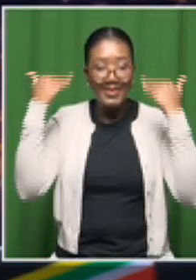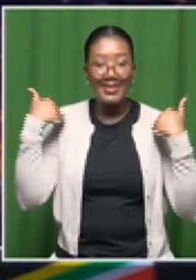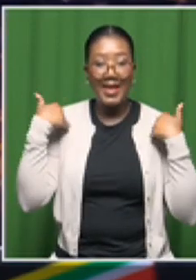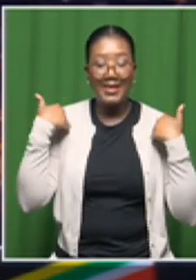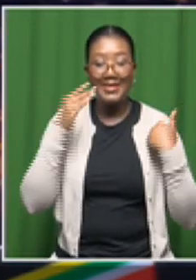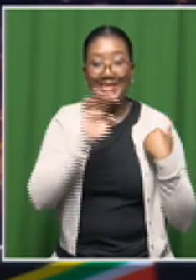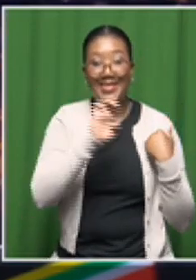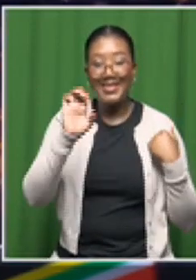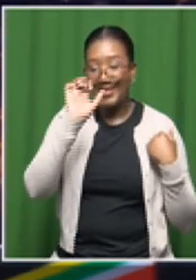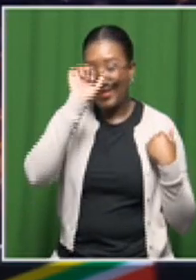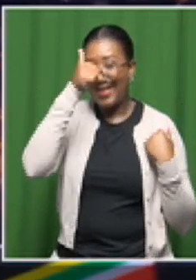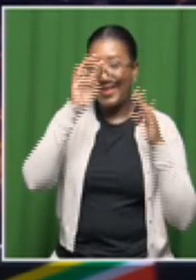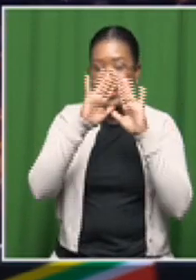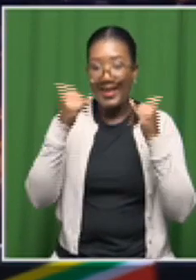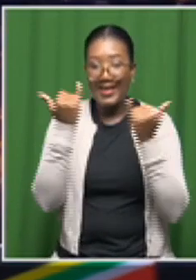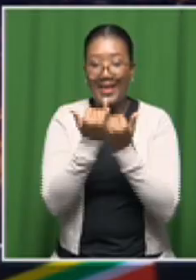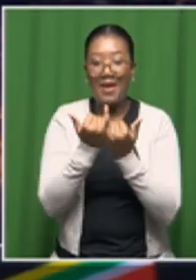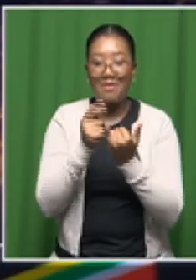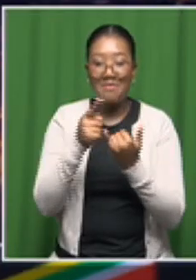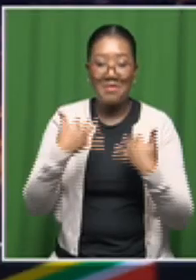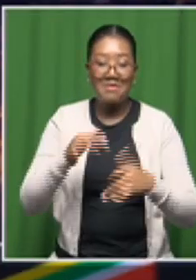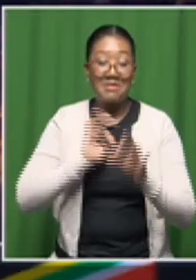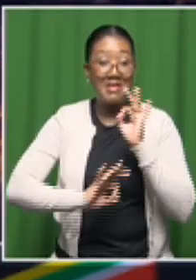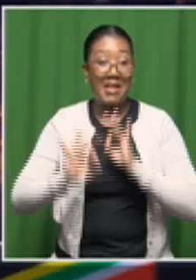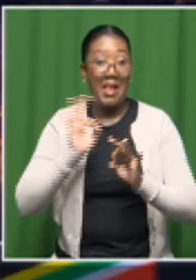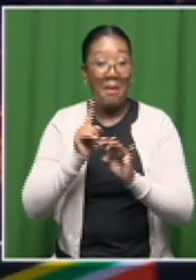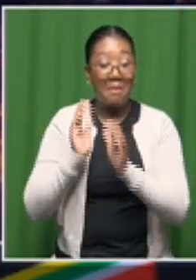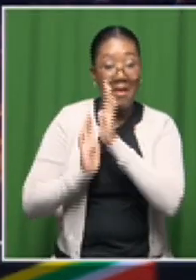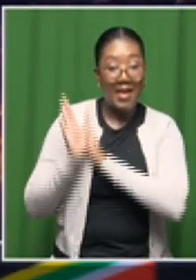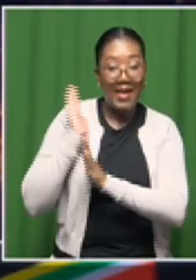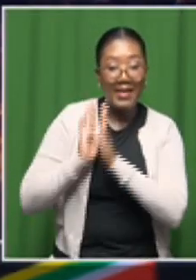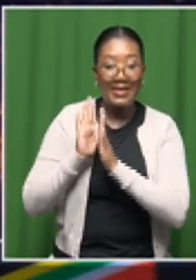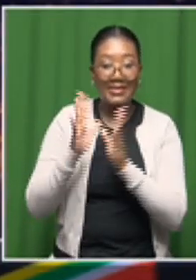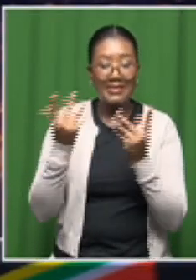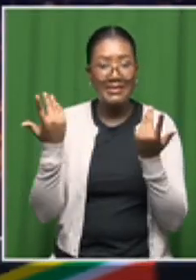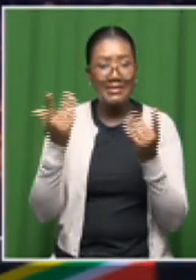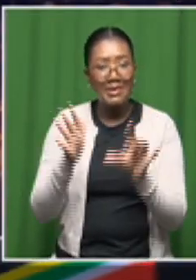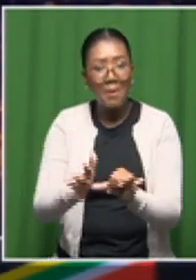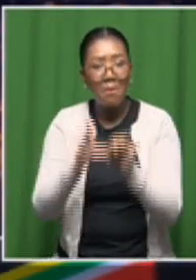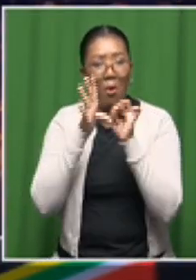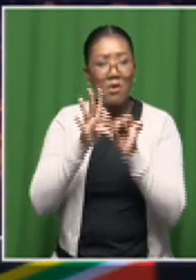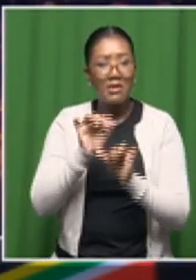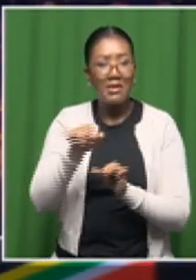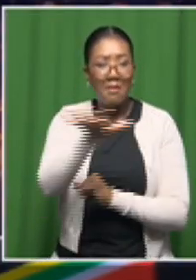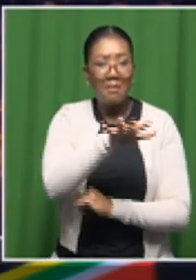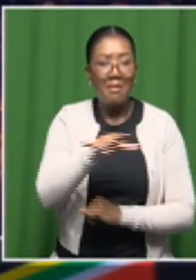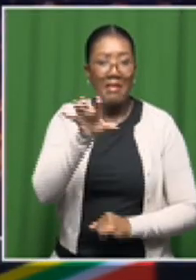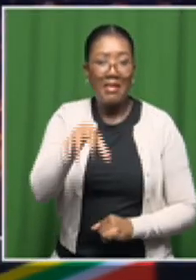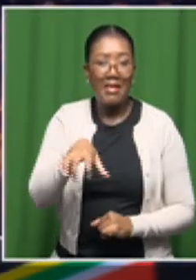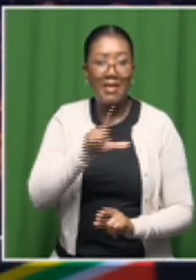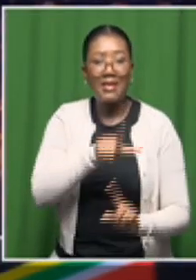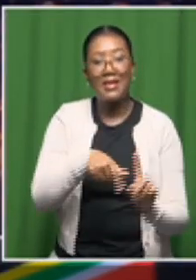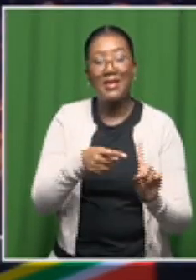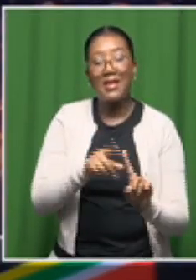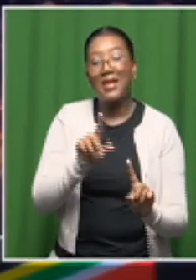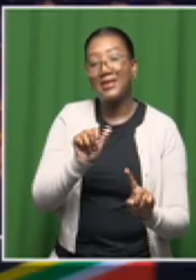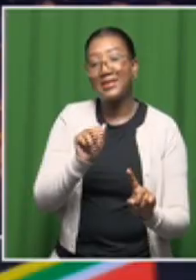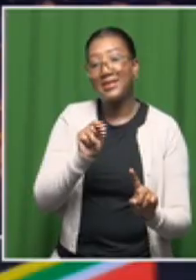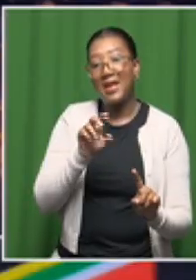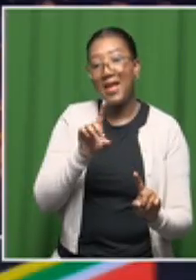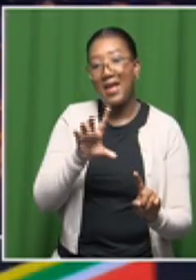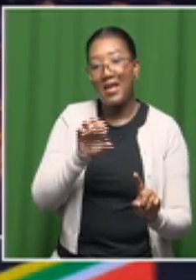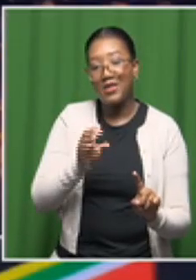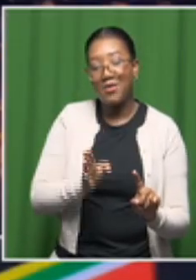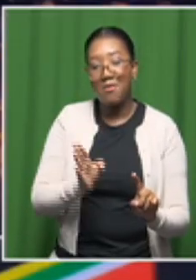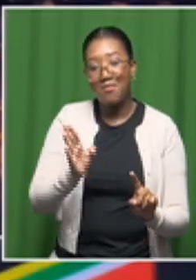India Company. And to unpack some of its history, its significance, and of course, its splendor, we cross now to our